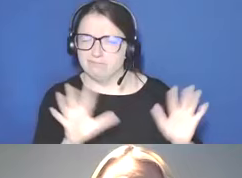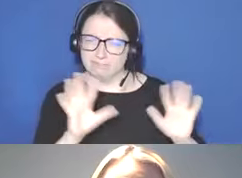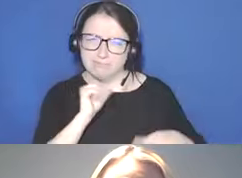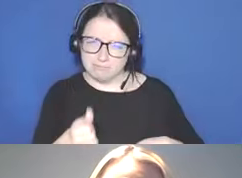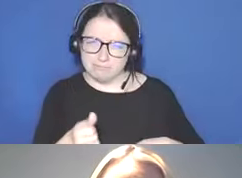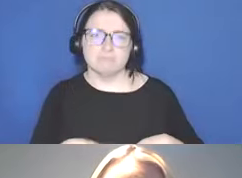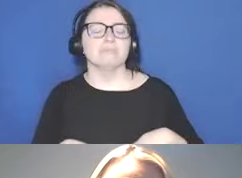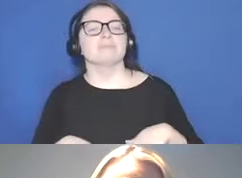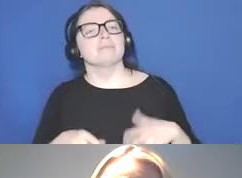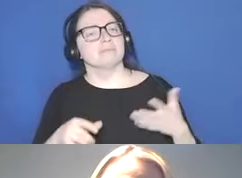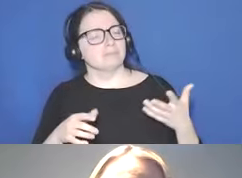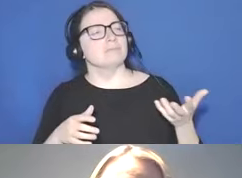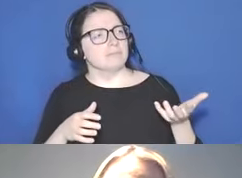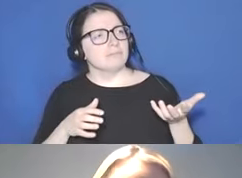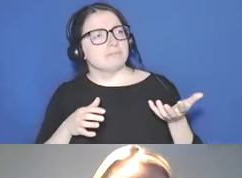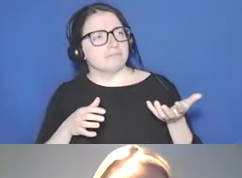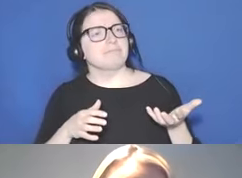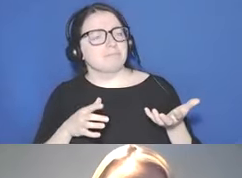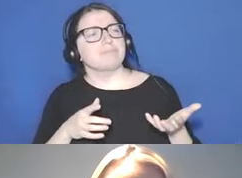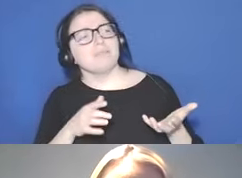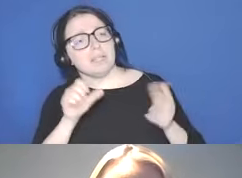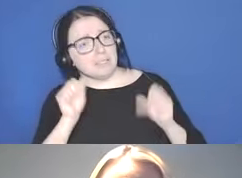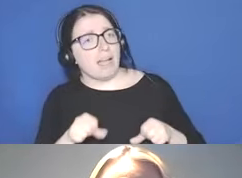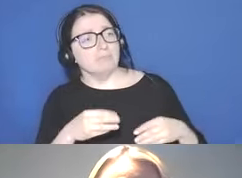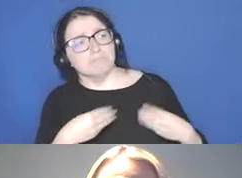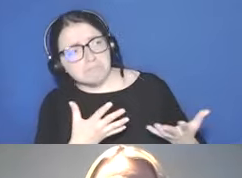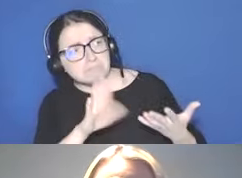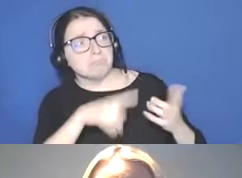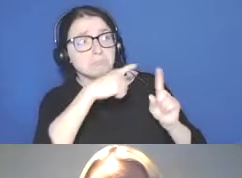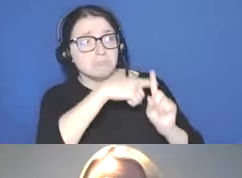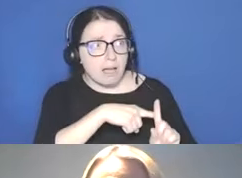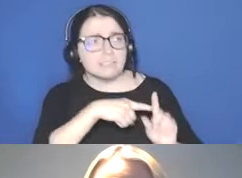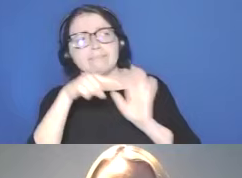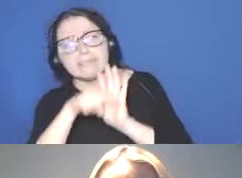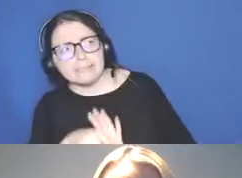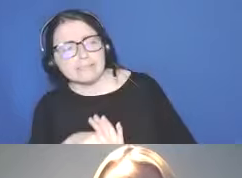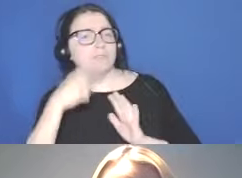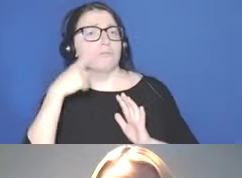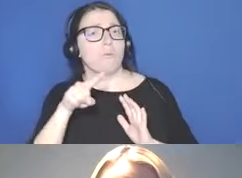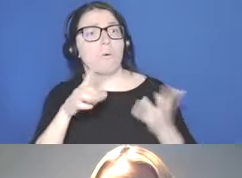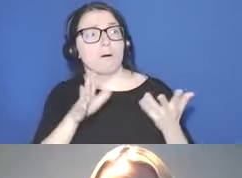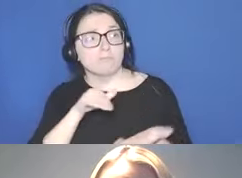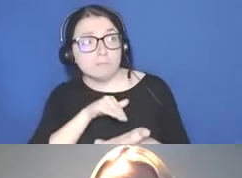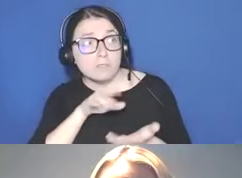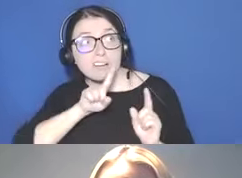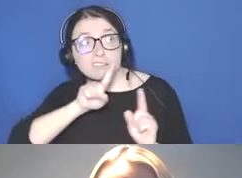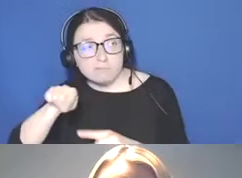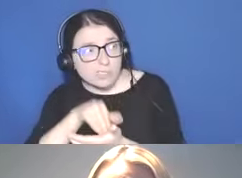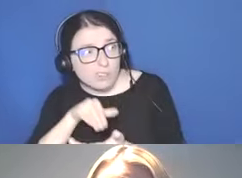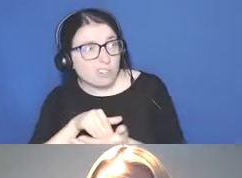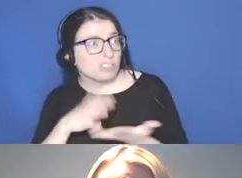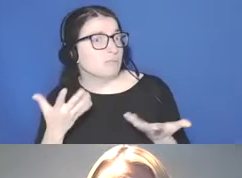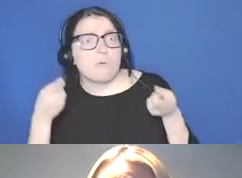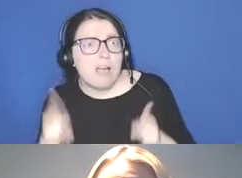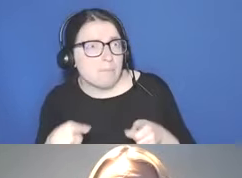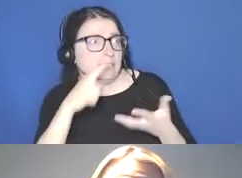certainly help them to weigh the pros and cons of going and talking to their doctor and getting their diagnosis. What are